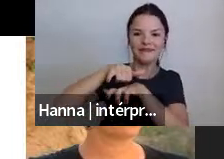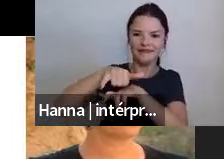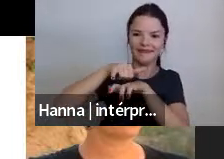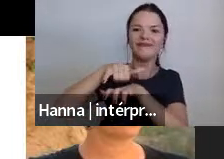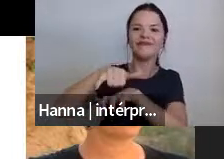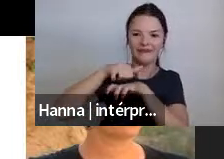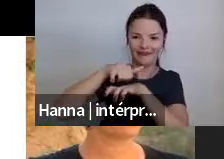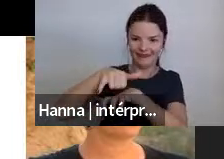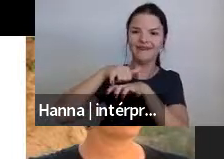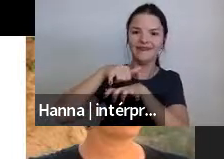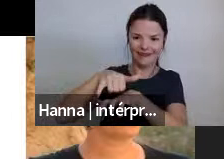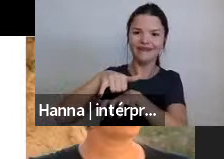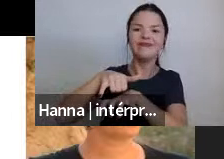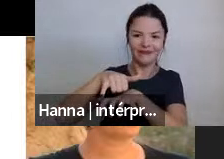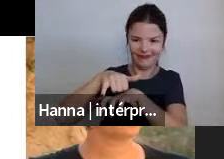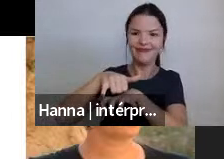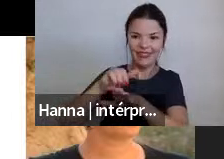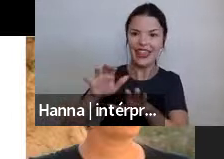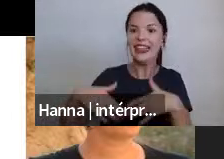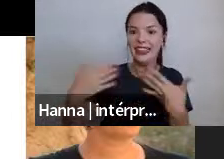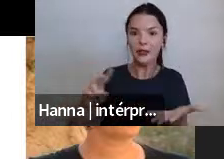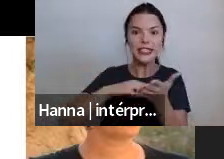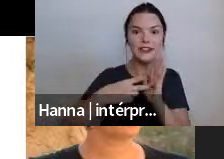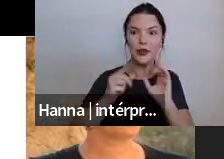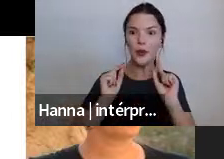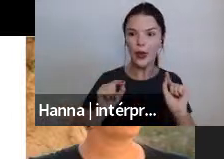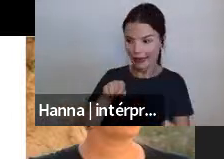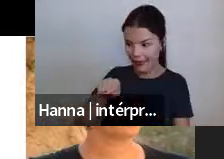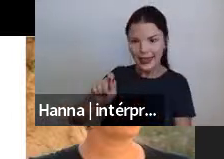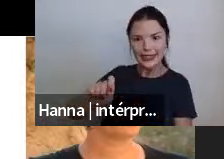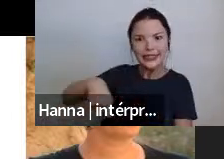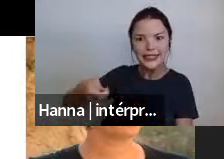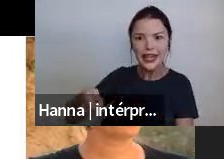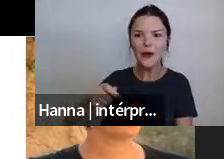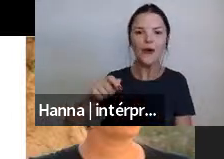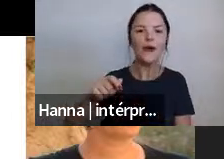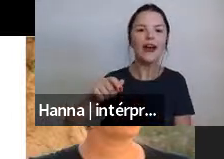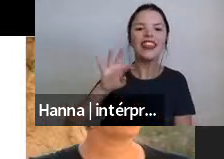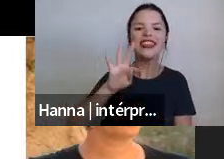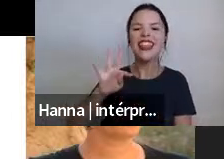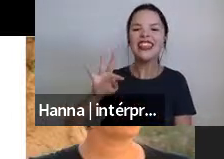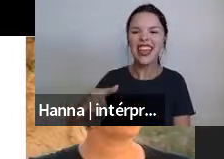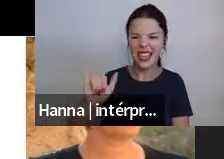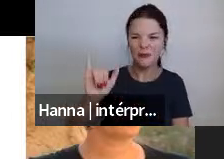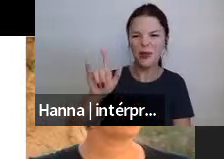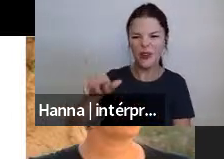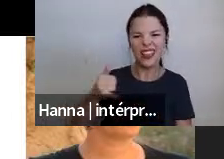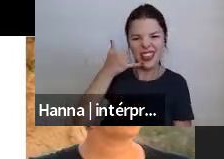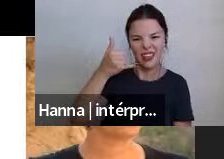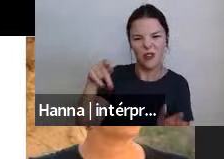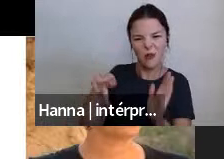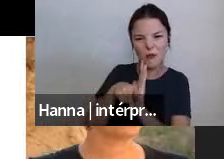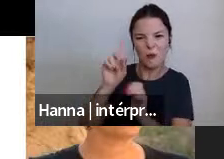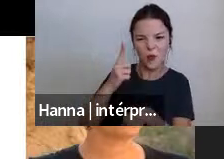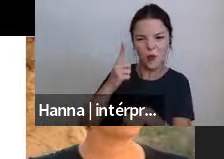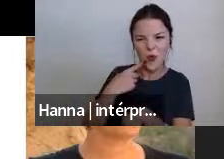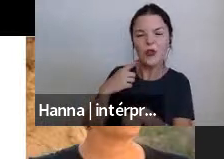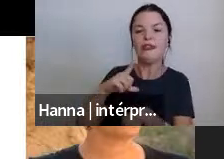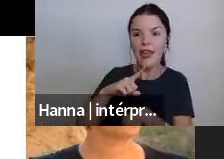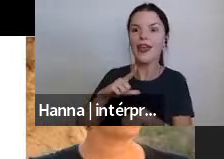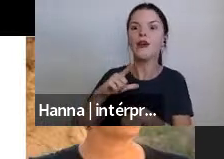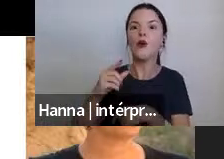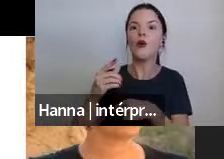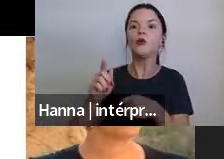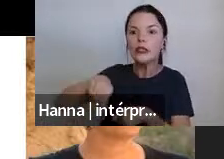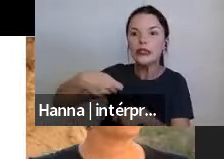sign for that specific telephone for deaf is produced like this. So you